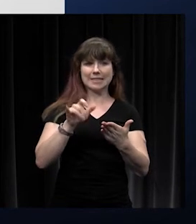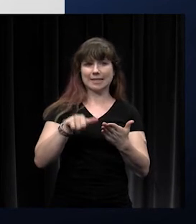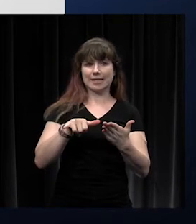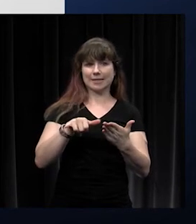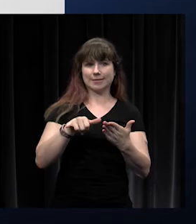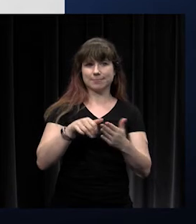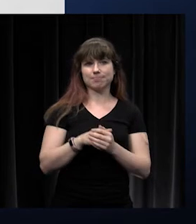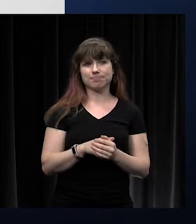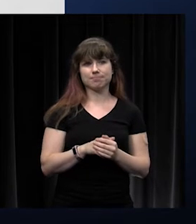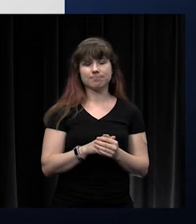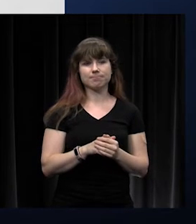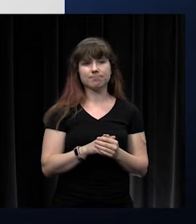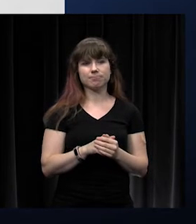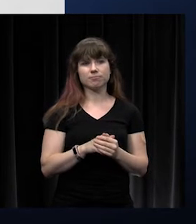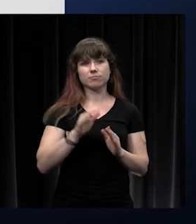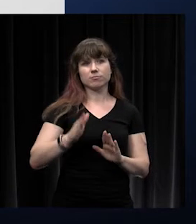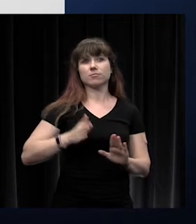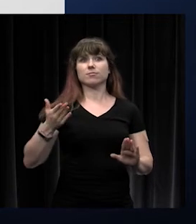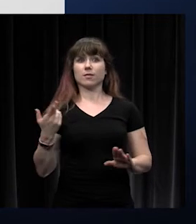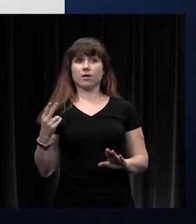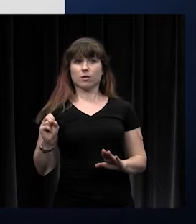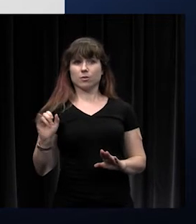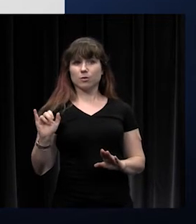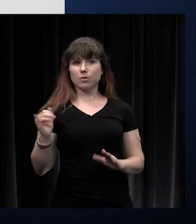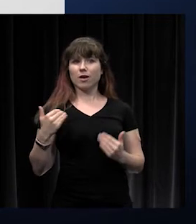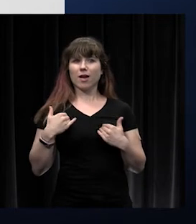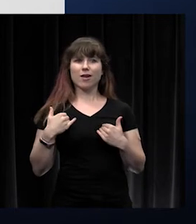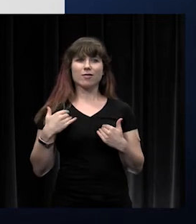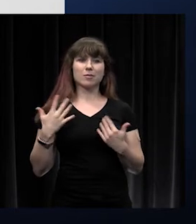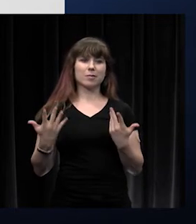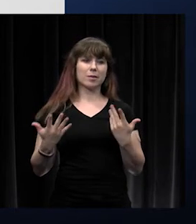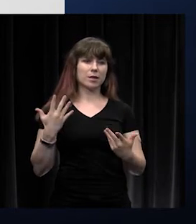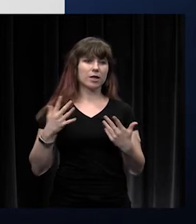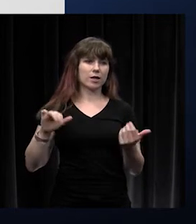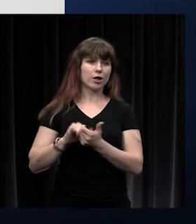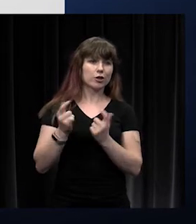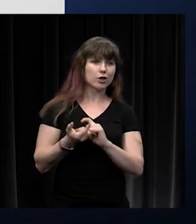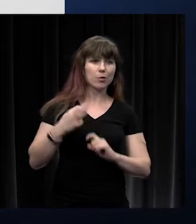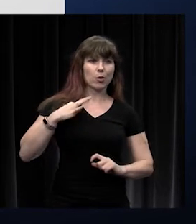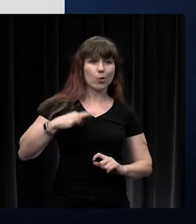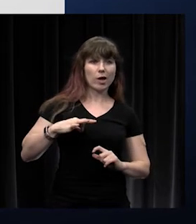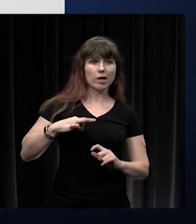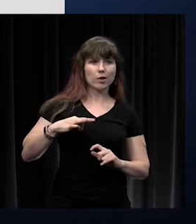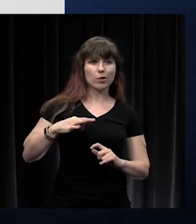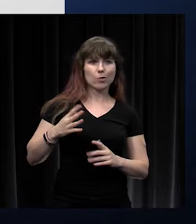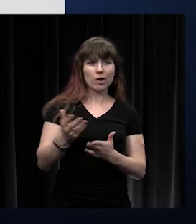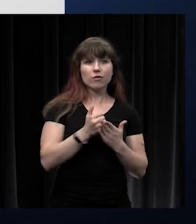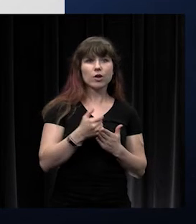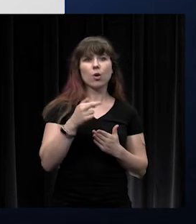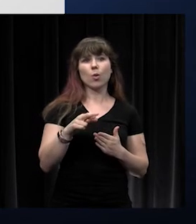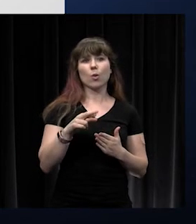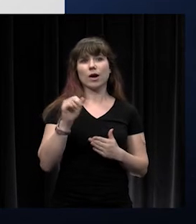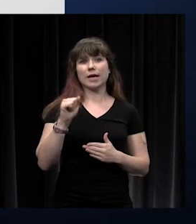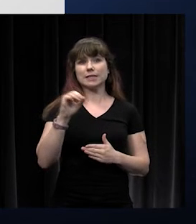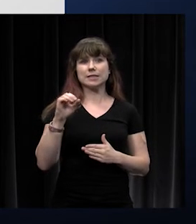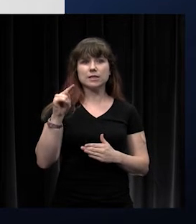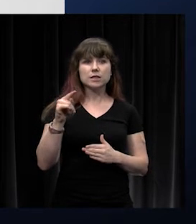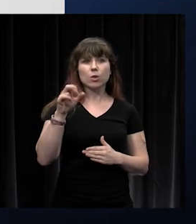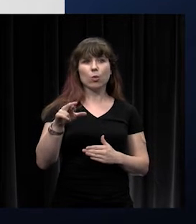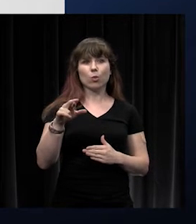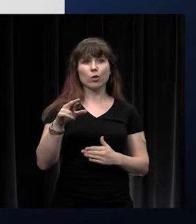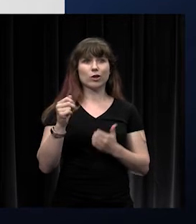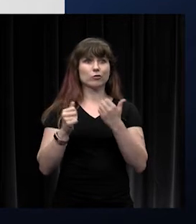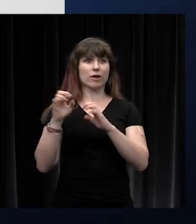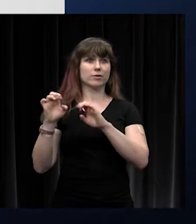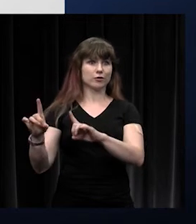then lastly, our high school students are busy as well, some doing credit recovery, some prepping for the ACT driver's ed, but lots of fun